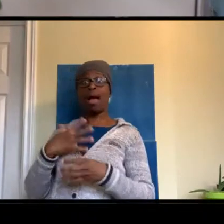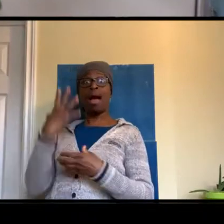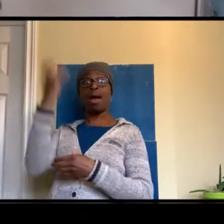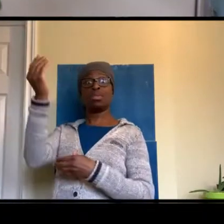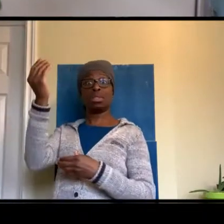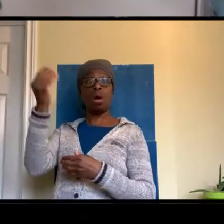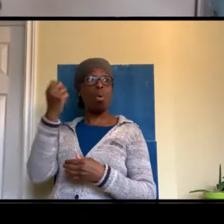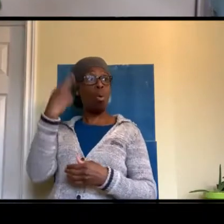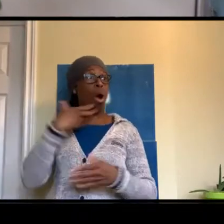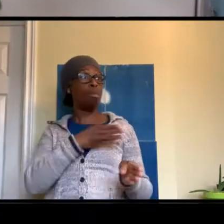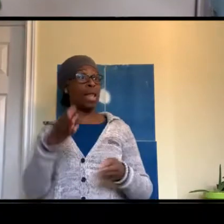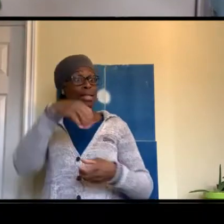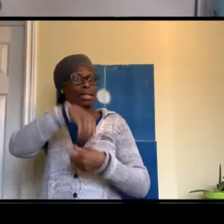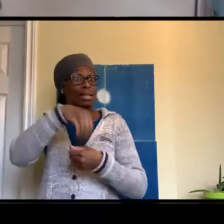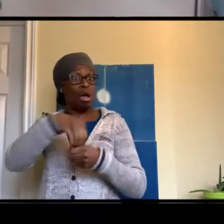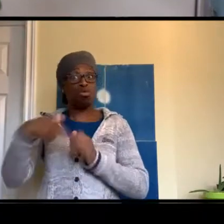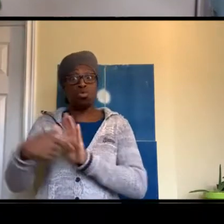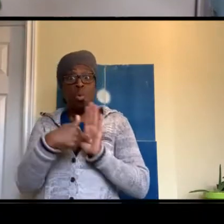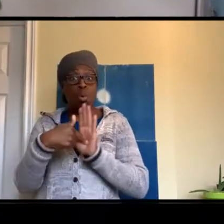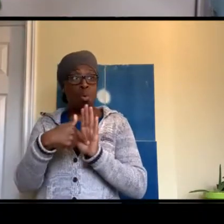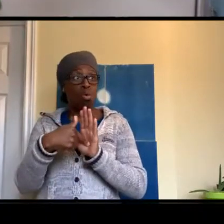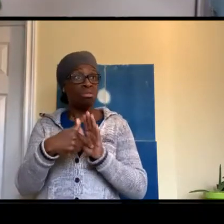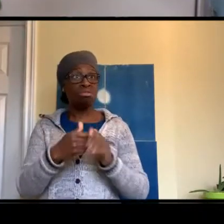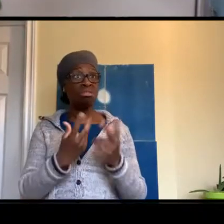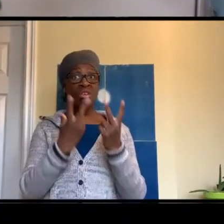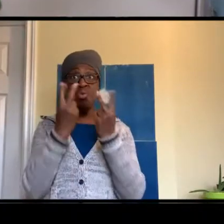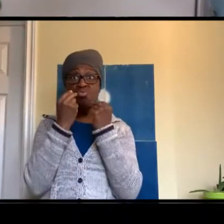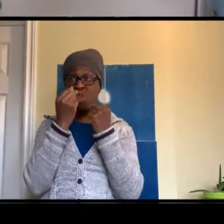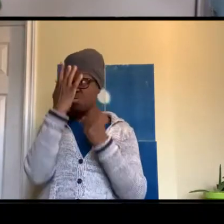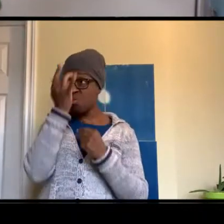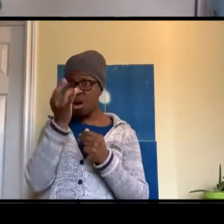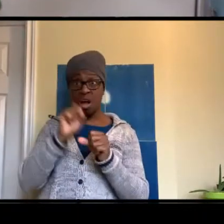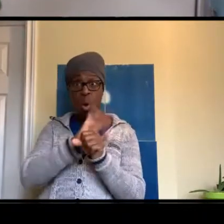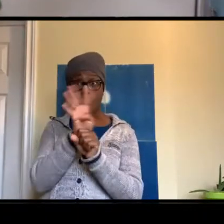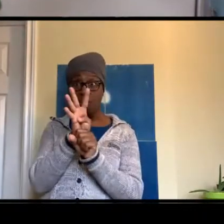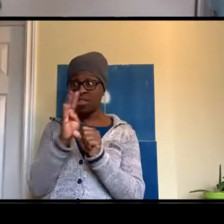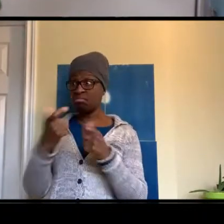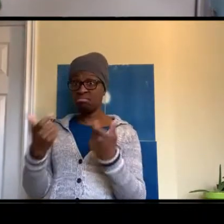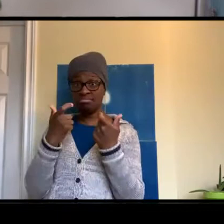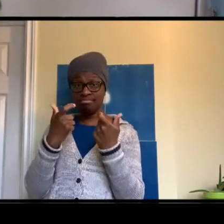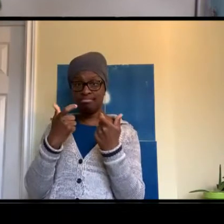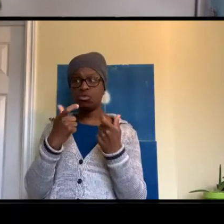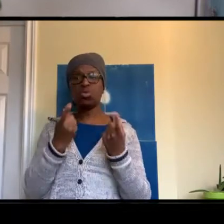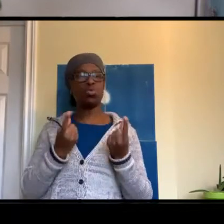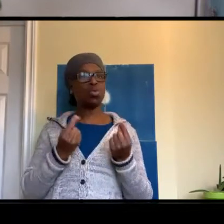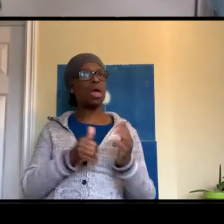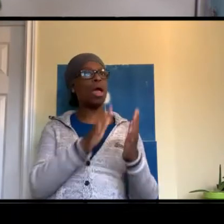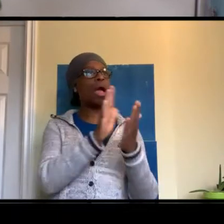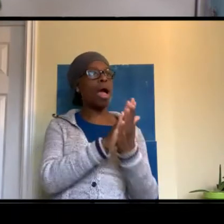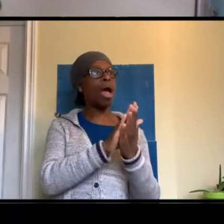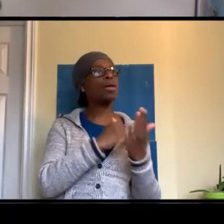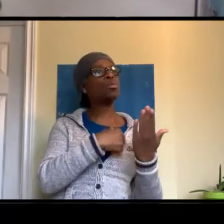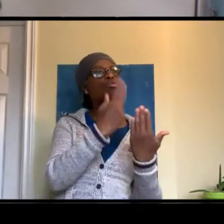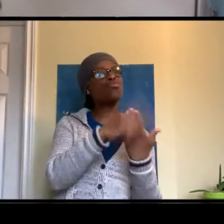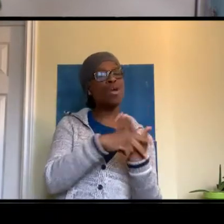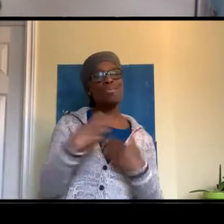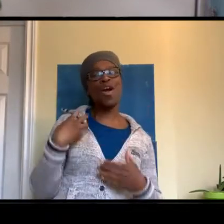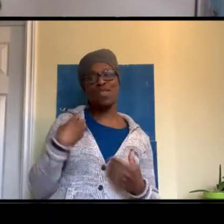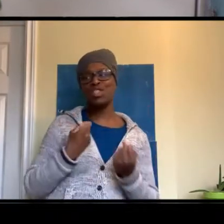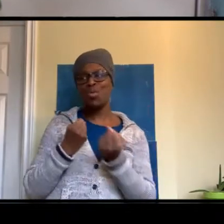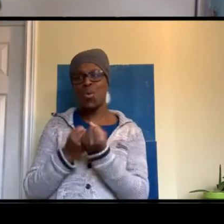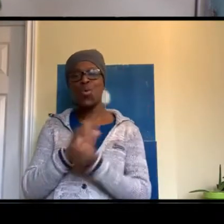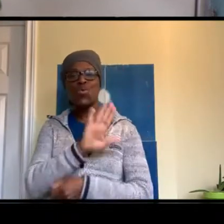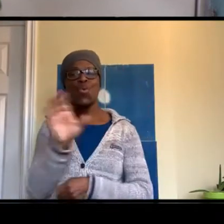where to go, especially now with some of the projects, talking to your program officer, because they'll be having conversations with other artists